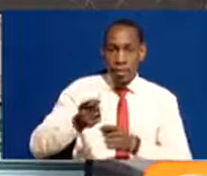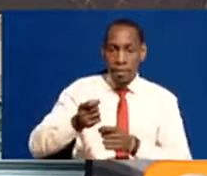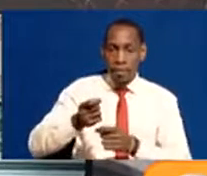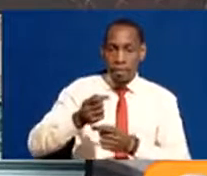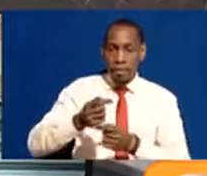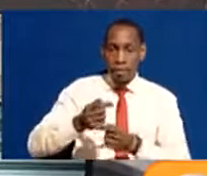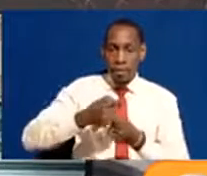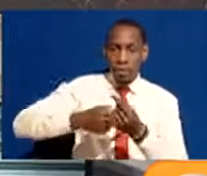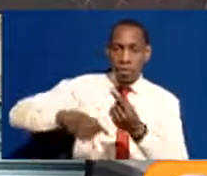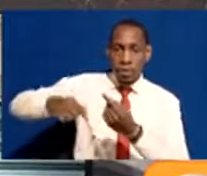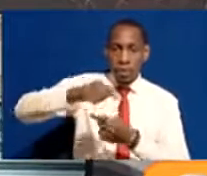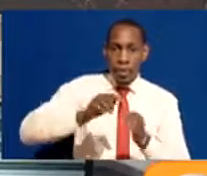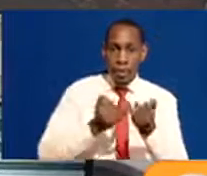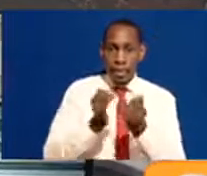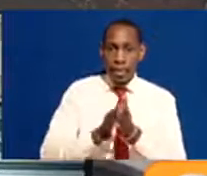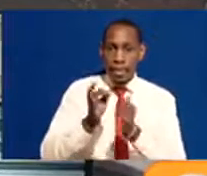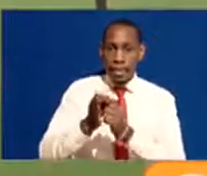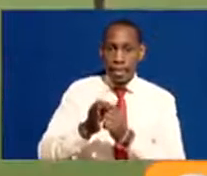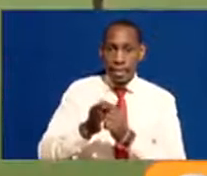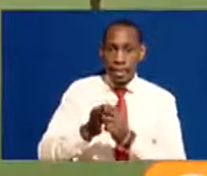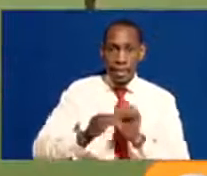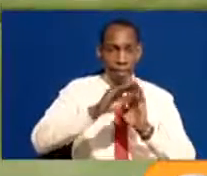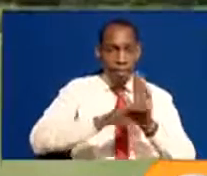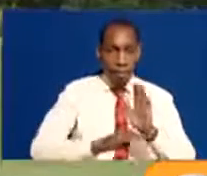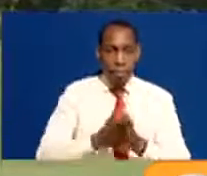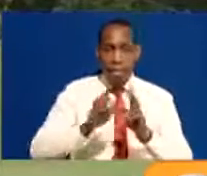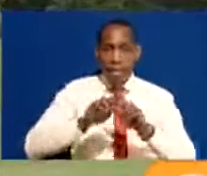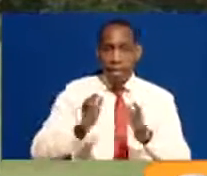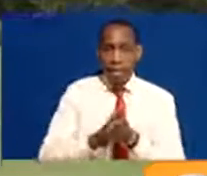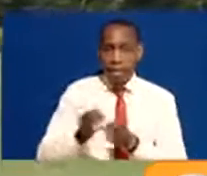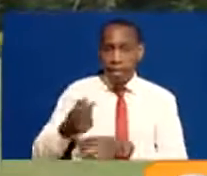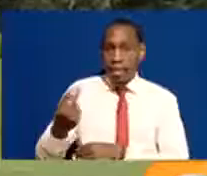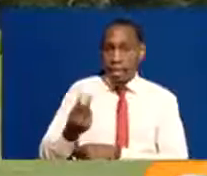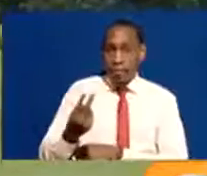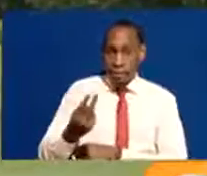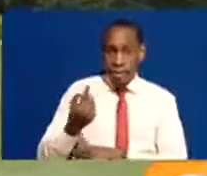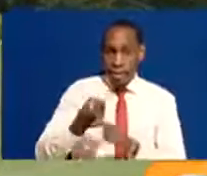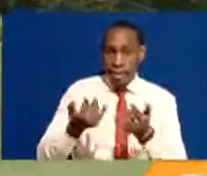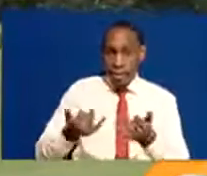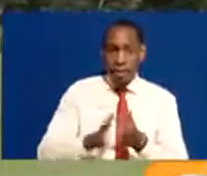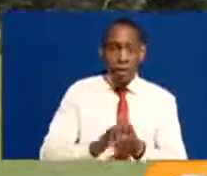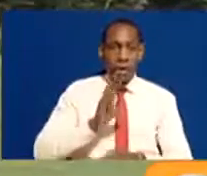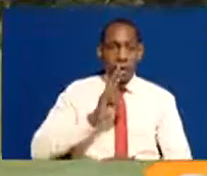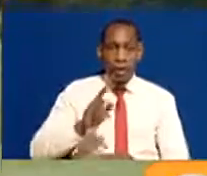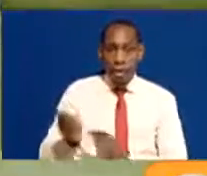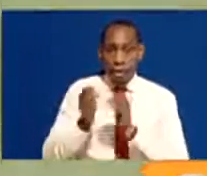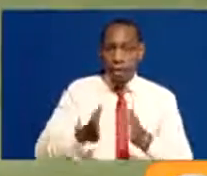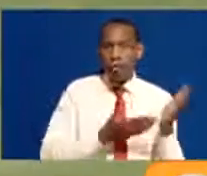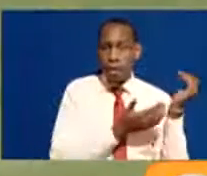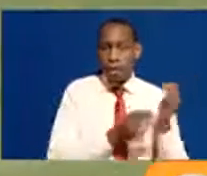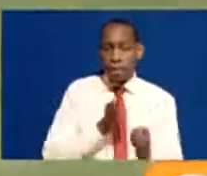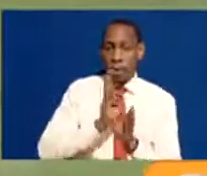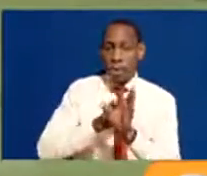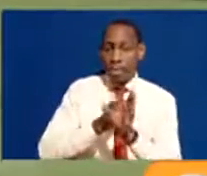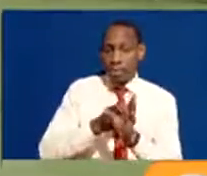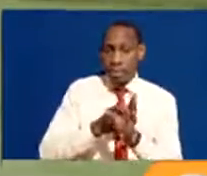Saturday. This will be the 13th event in the tournament that kicked off in February this year. Over 200 golfers are expected to take to